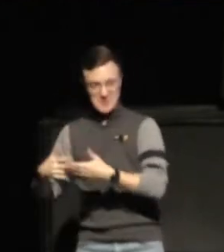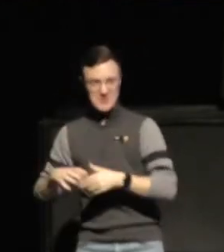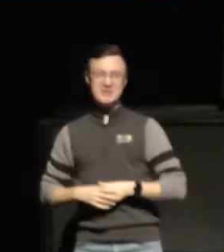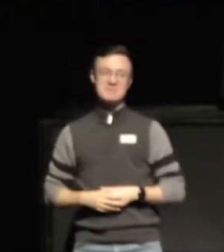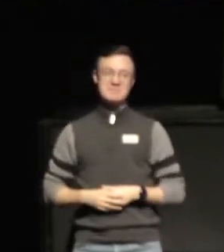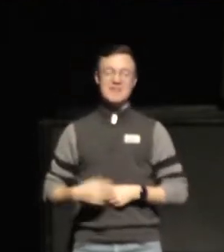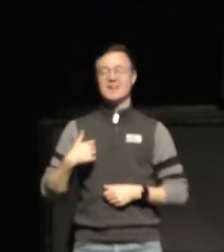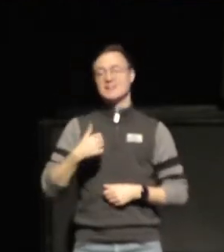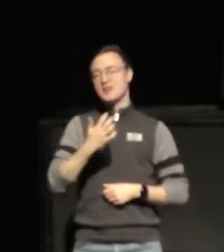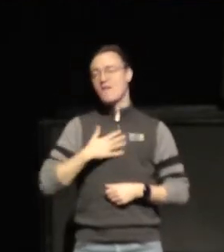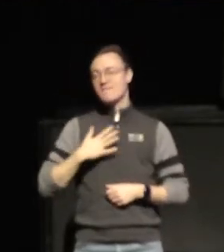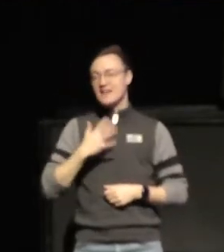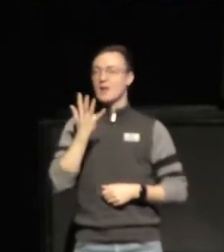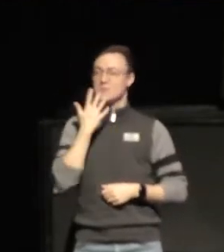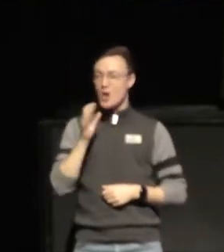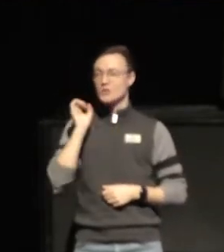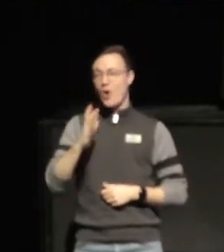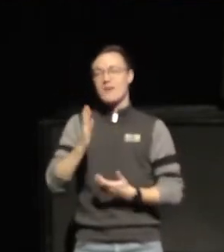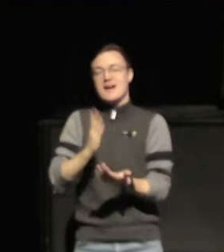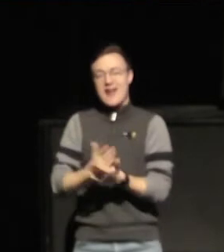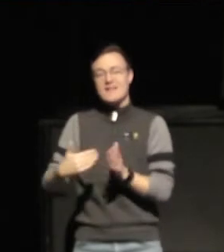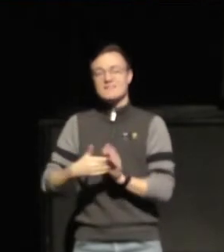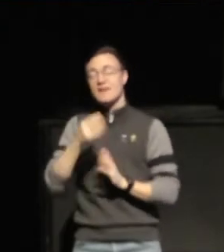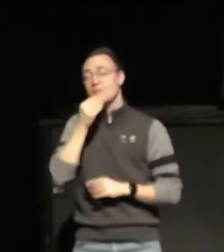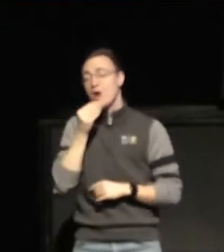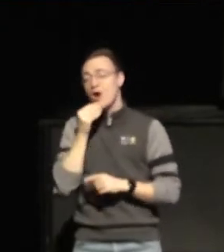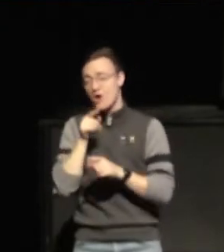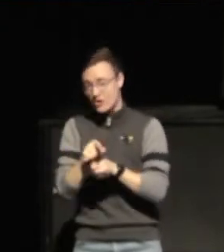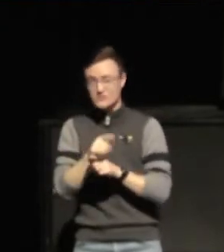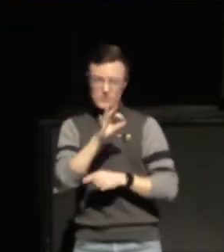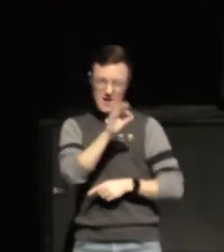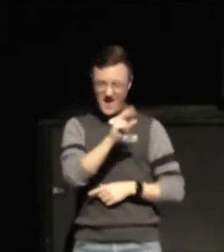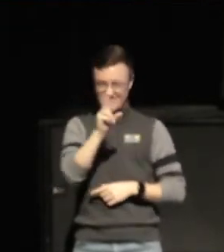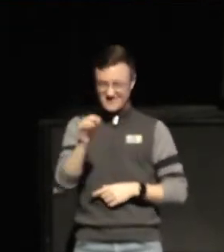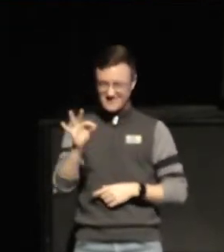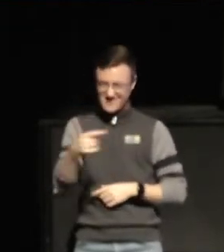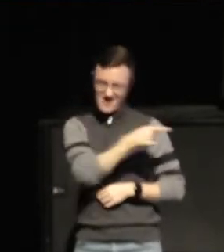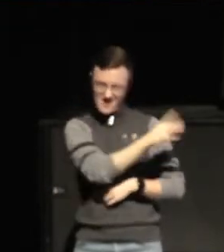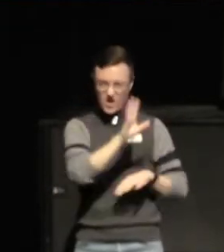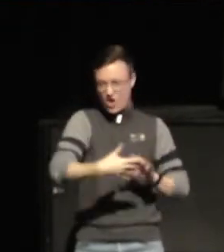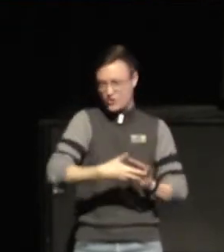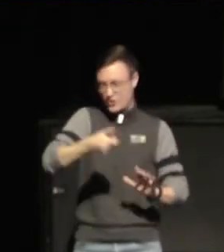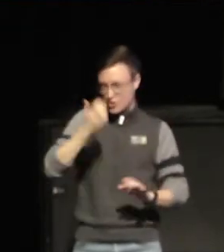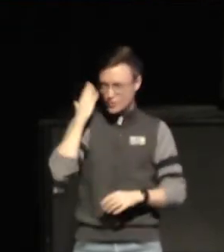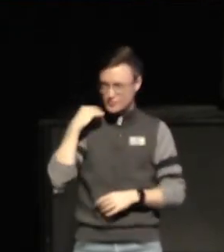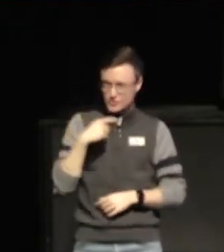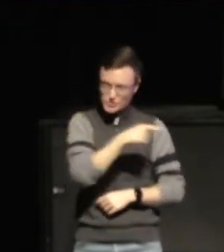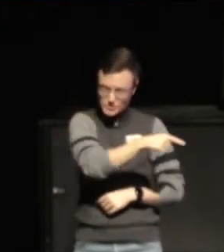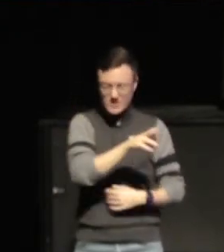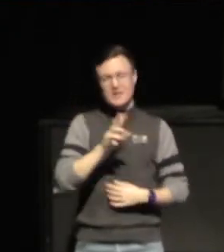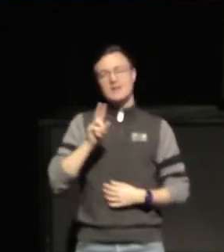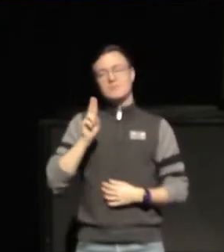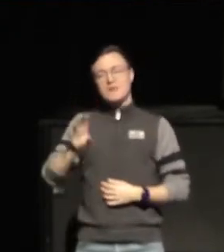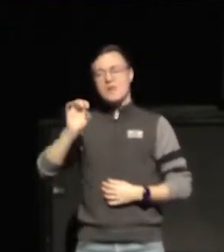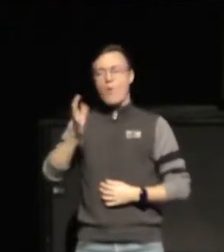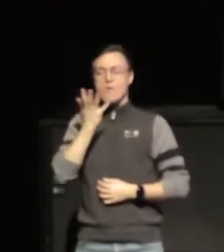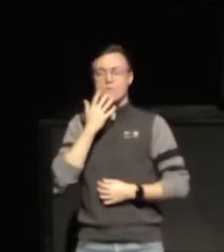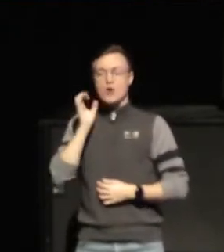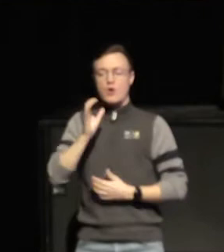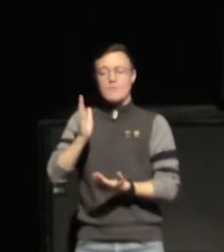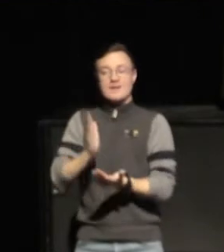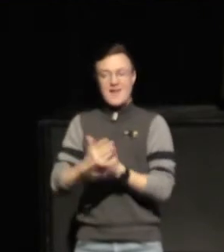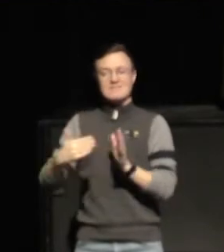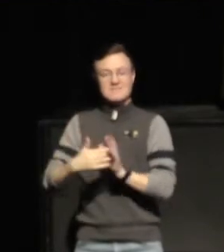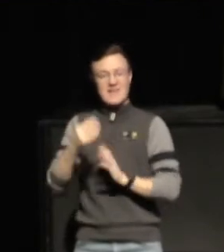normative elements around the right to food, which Hannah has also just spoken about. So when we talk about the right to